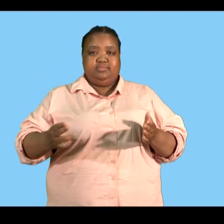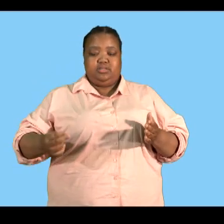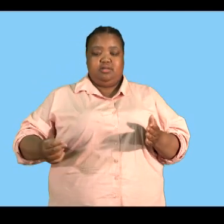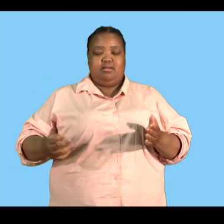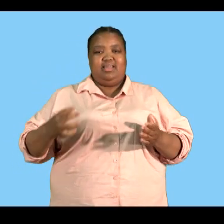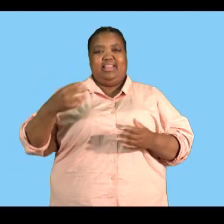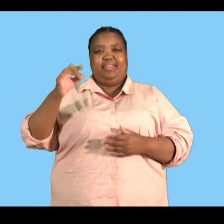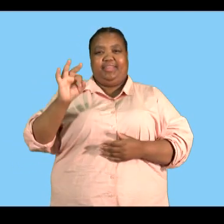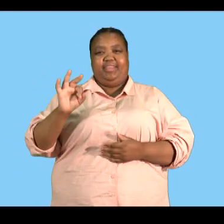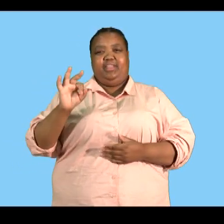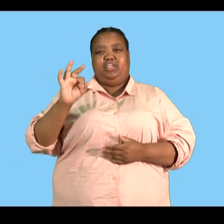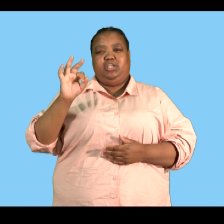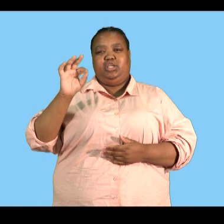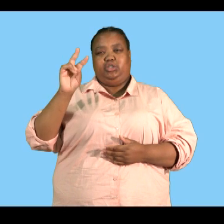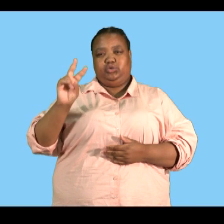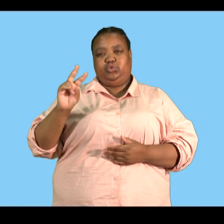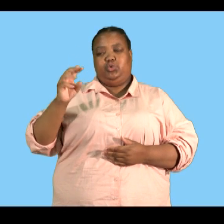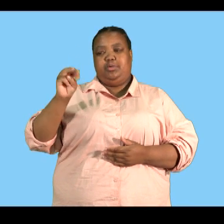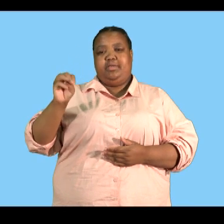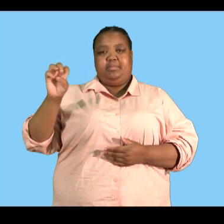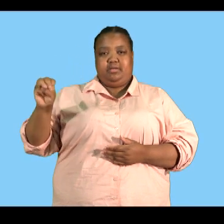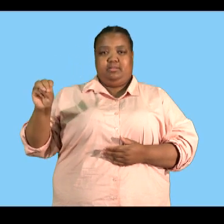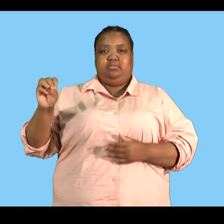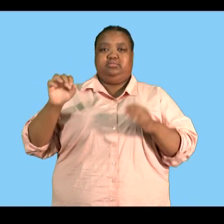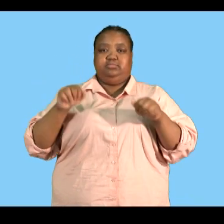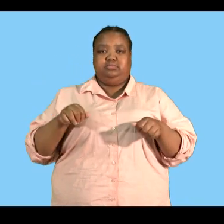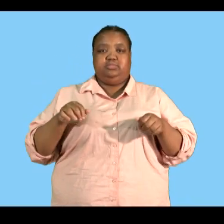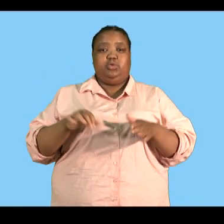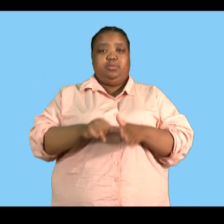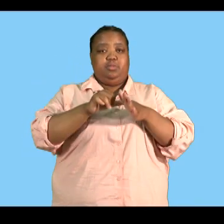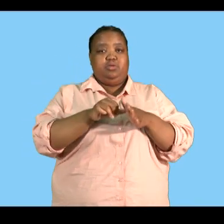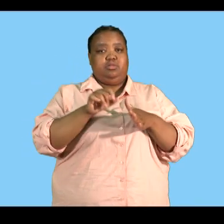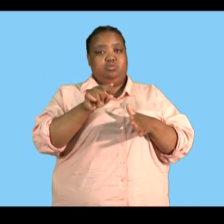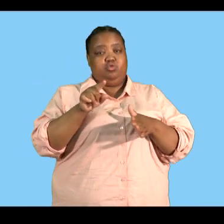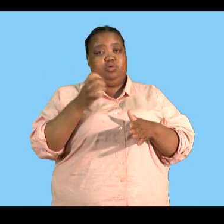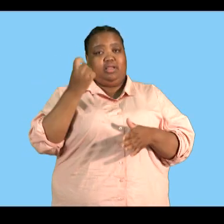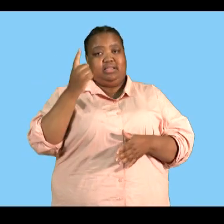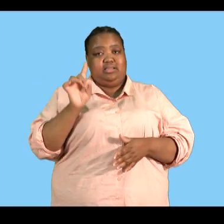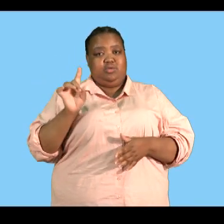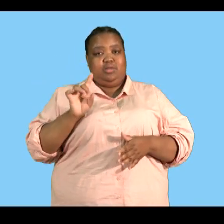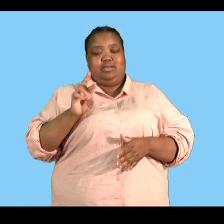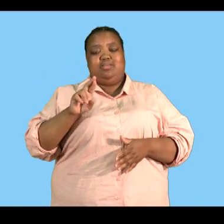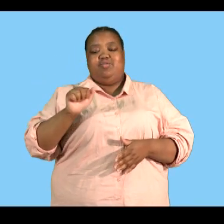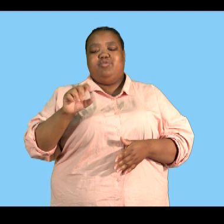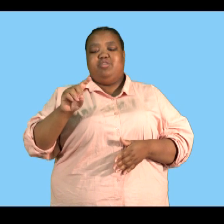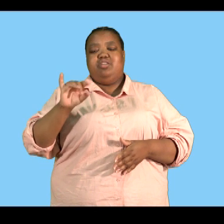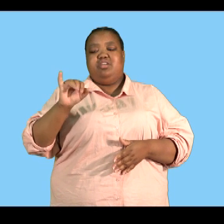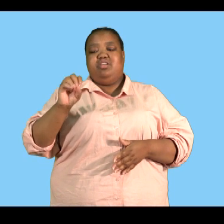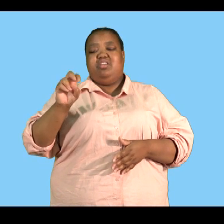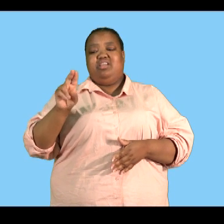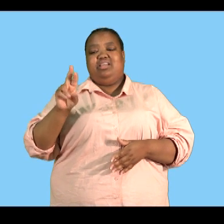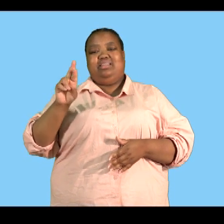pizza base. So in this context, you need to understand what is a diameter, what is a radius, in order for you to be able